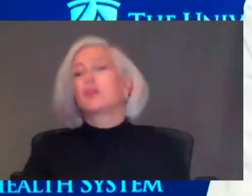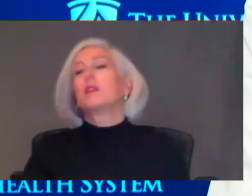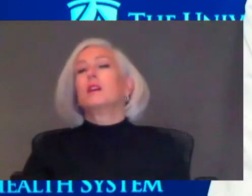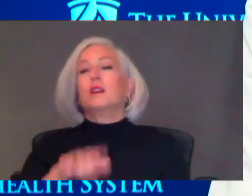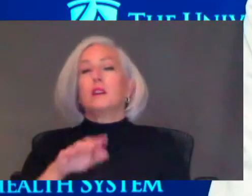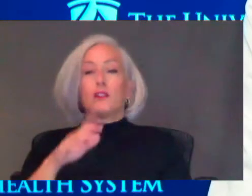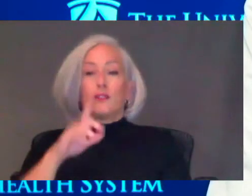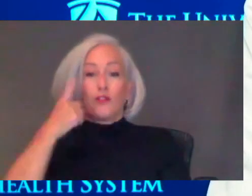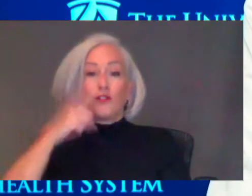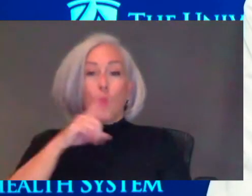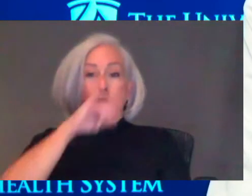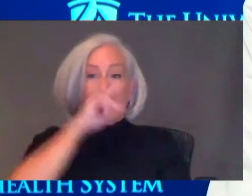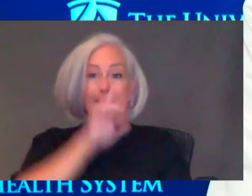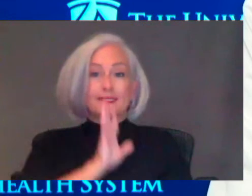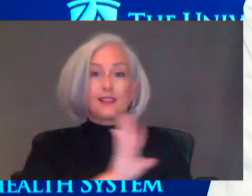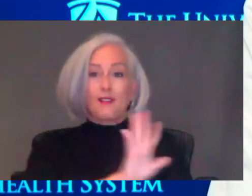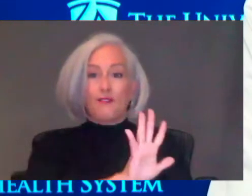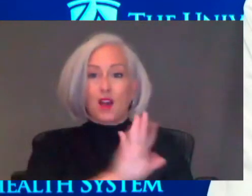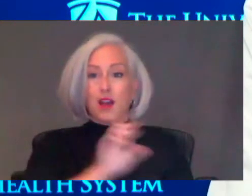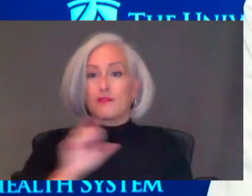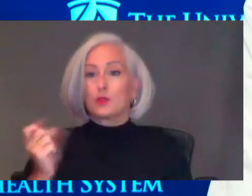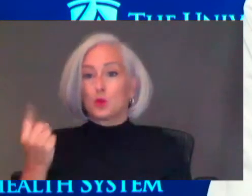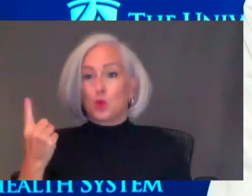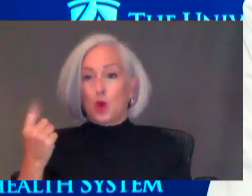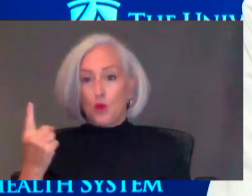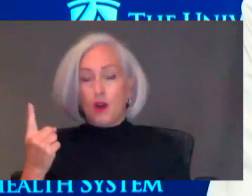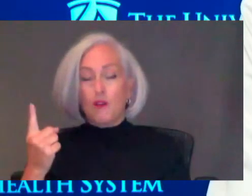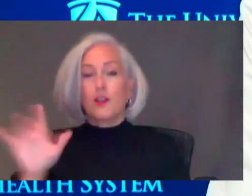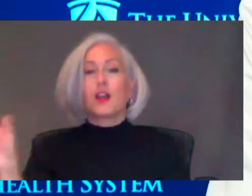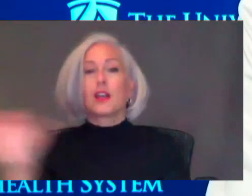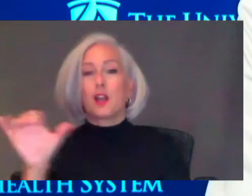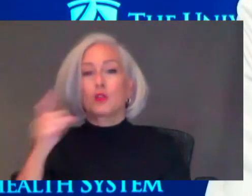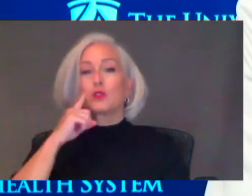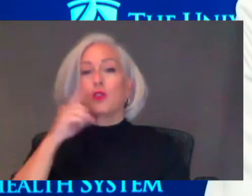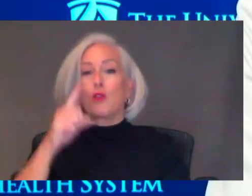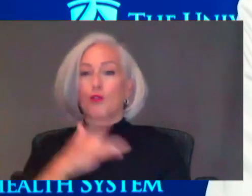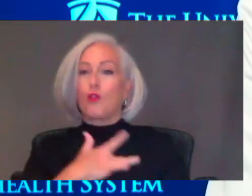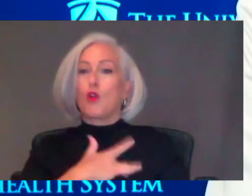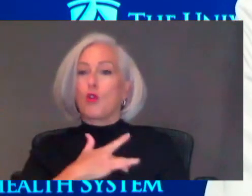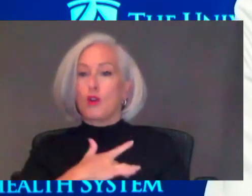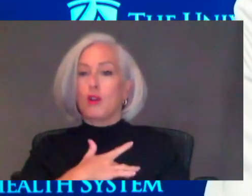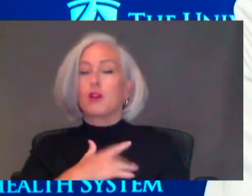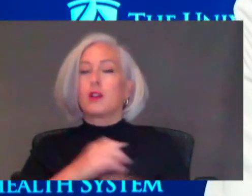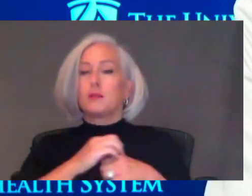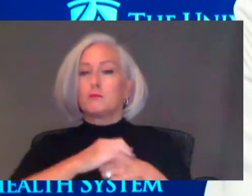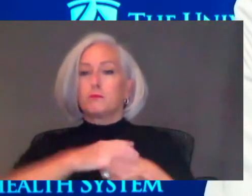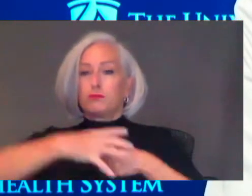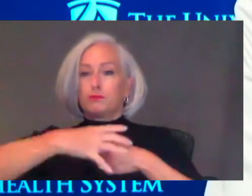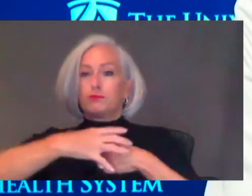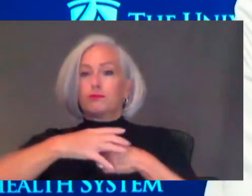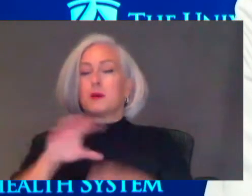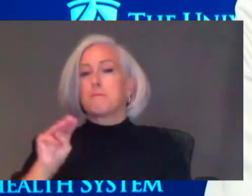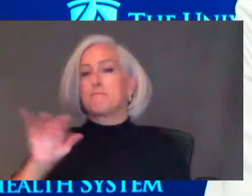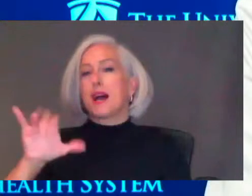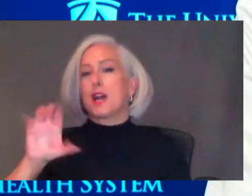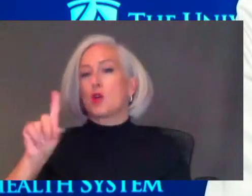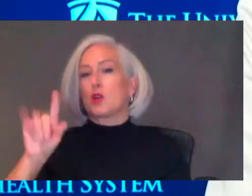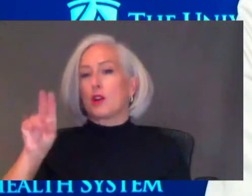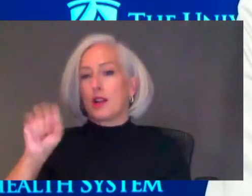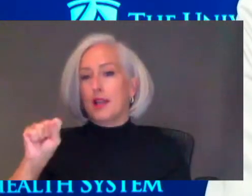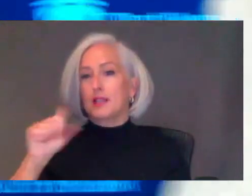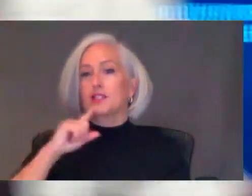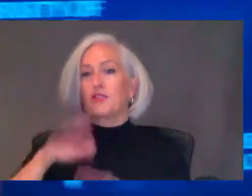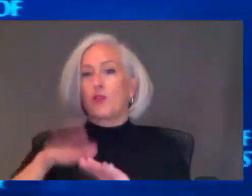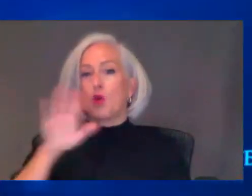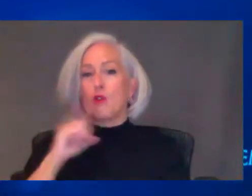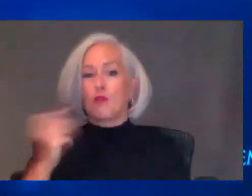decrease transmission and help slow down this pandemic. So I think there are a lot of good reasons around looking at that information and saying, yeah, let's move forward